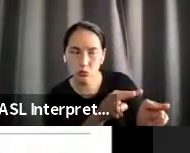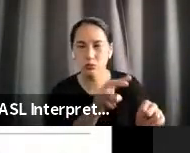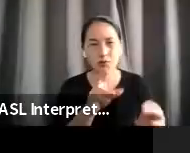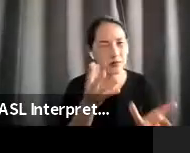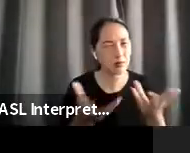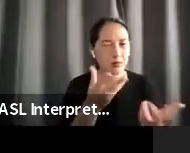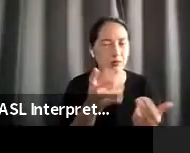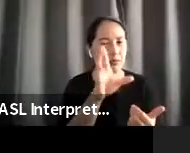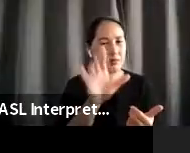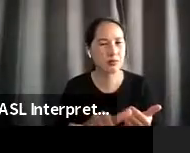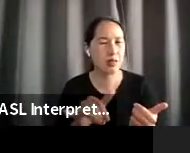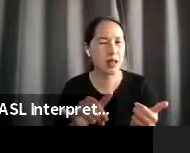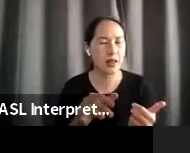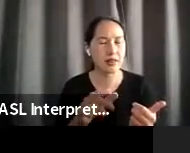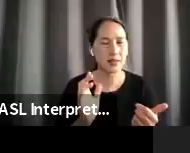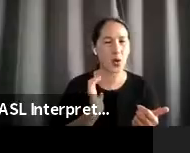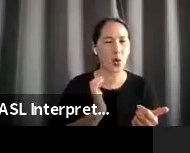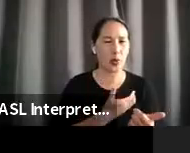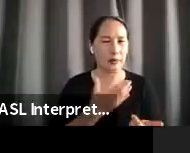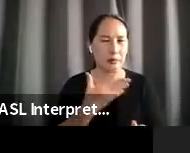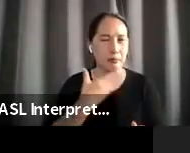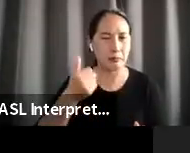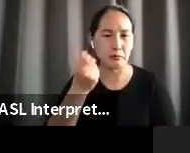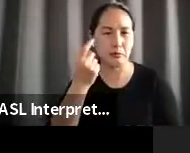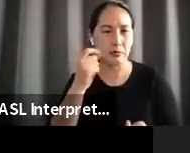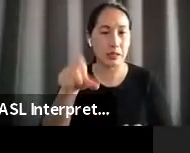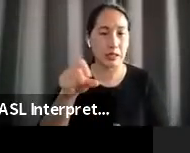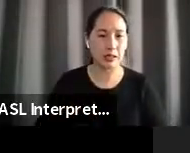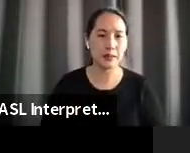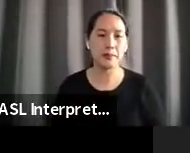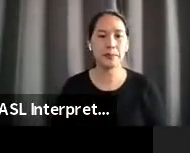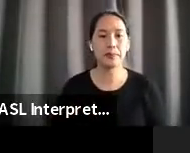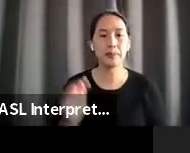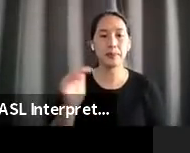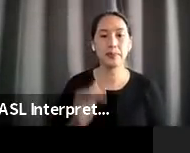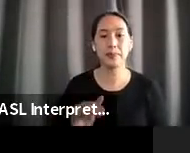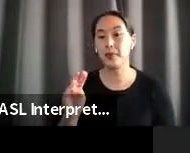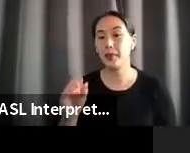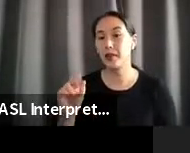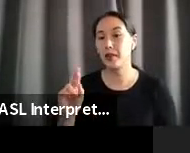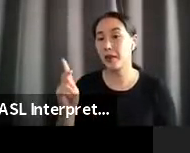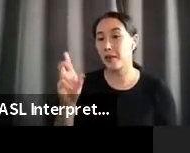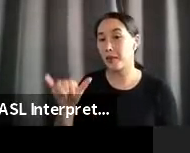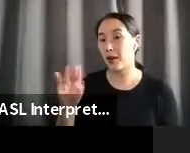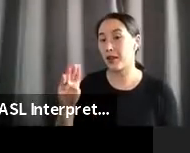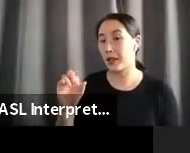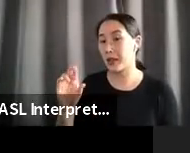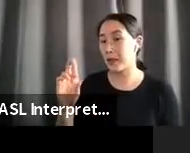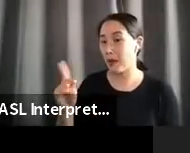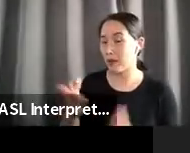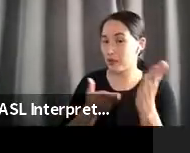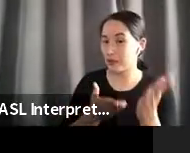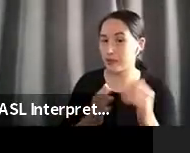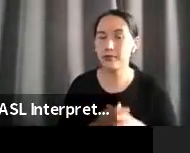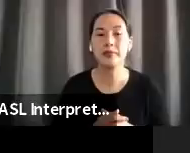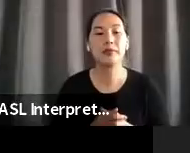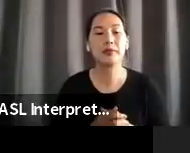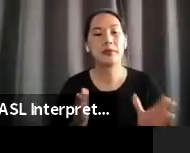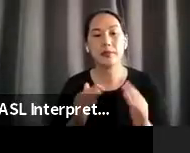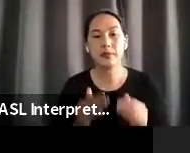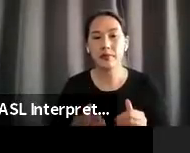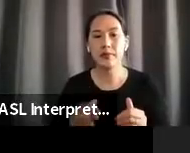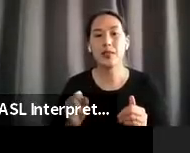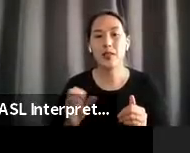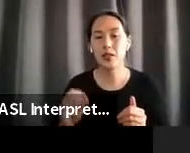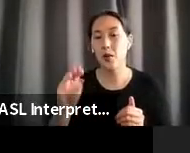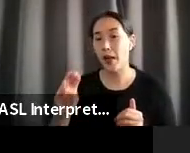right? So this is Marky Mark. So one, I just want to say, CAV did some creative stuff. So MIA, Murder in America, Hate